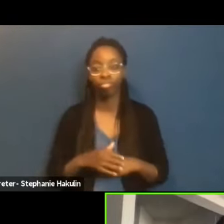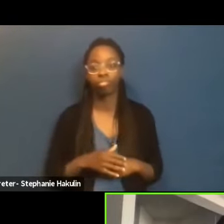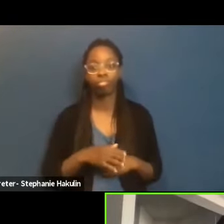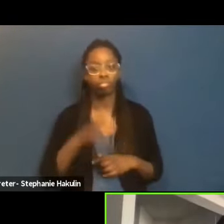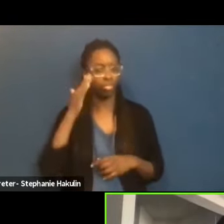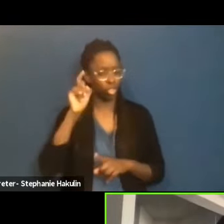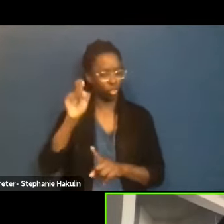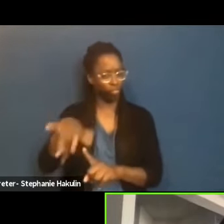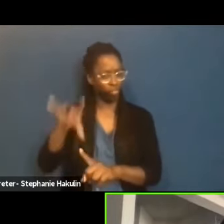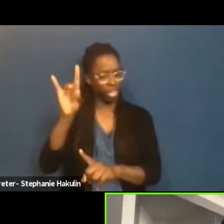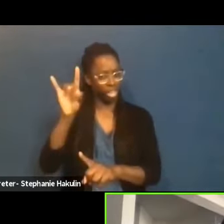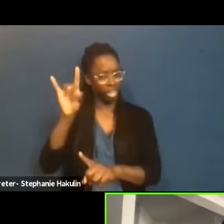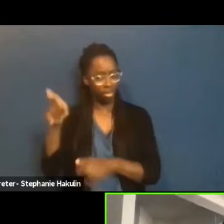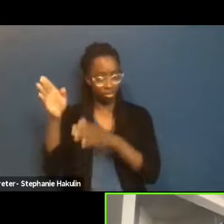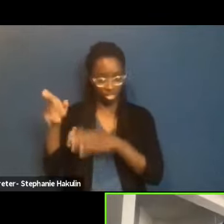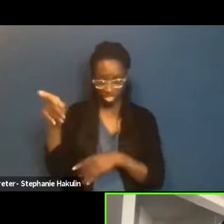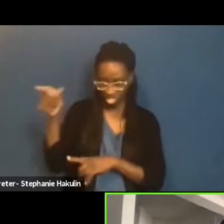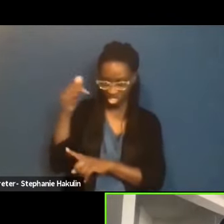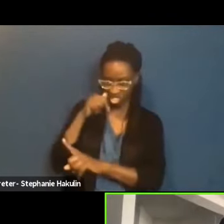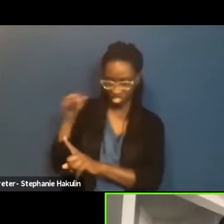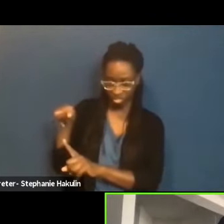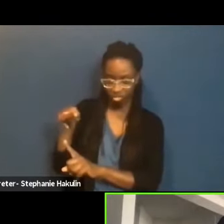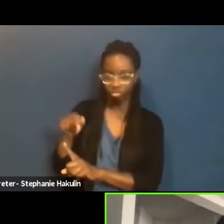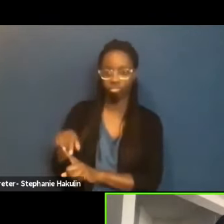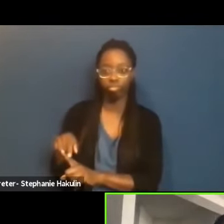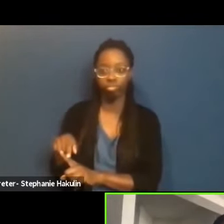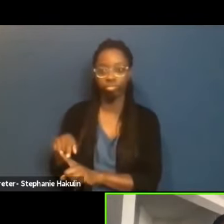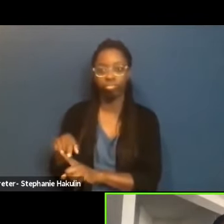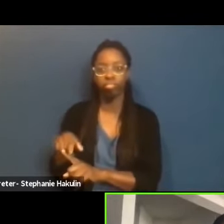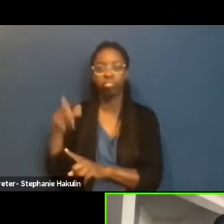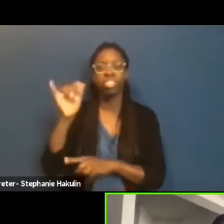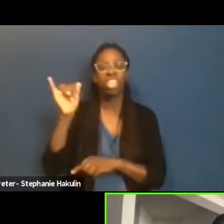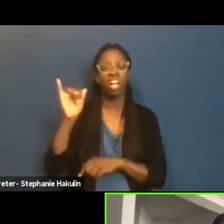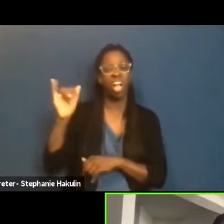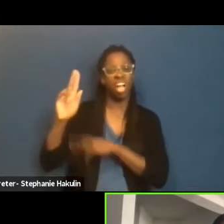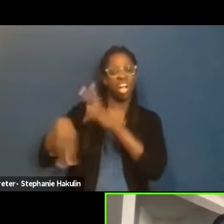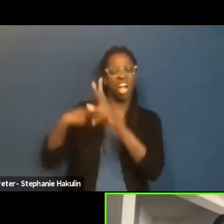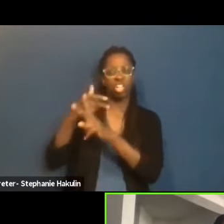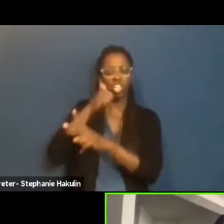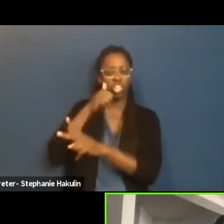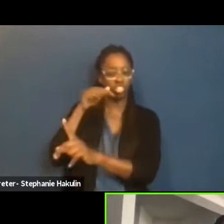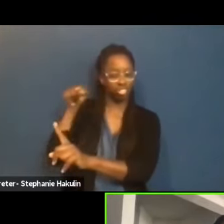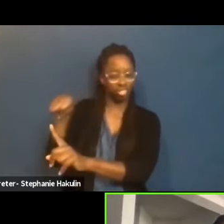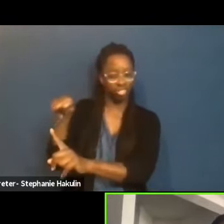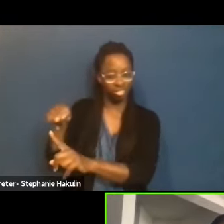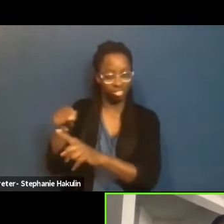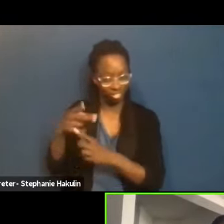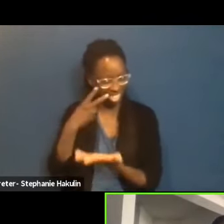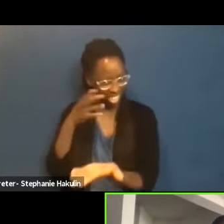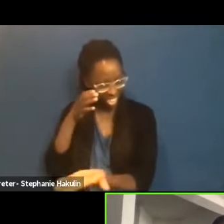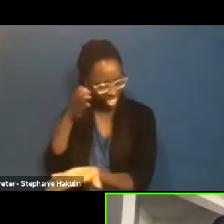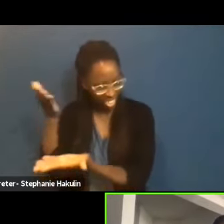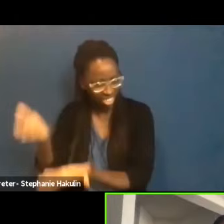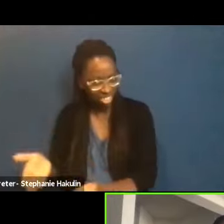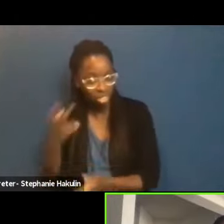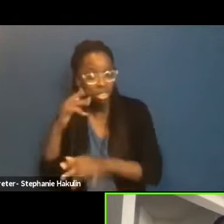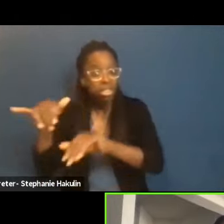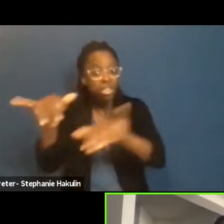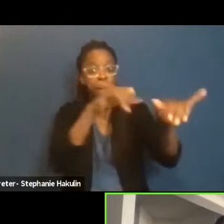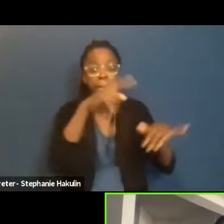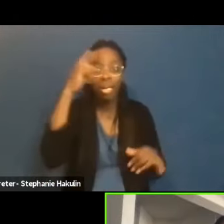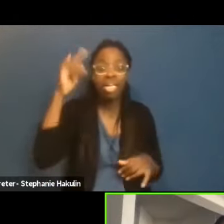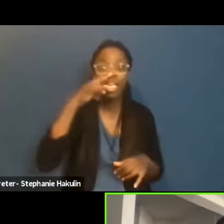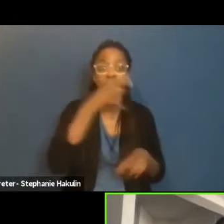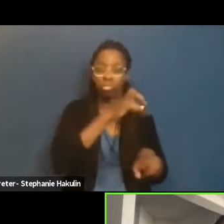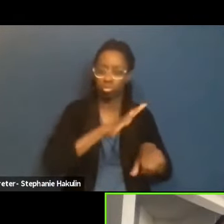them I like art type girls. Can you hear all the black kids calling your name? Wondering why